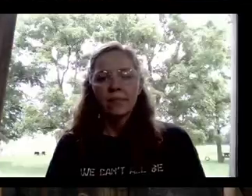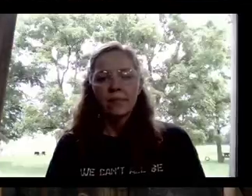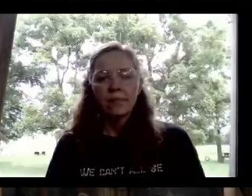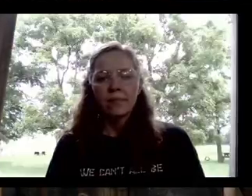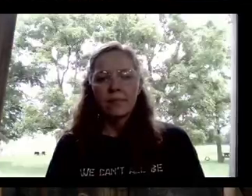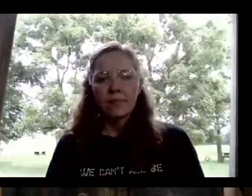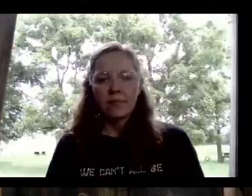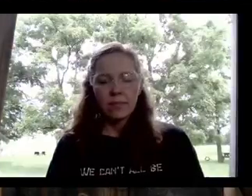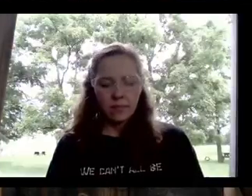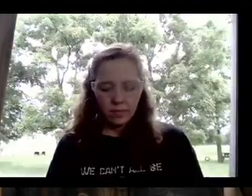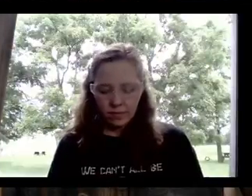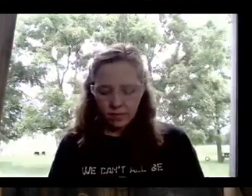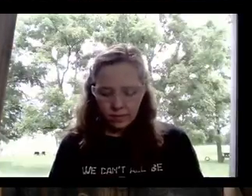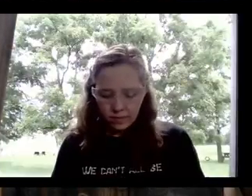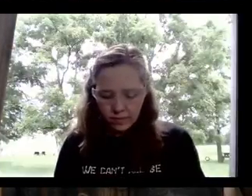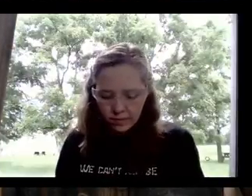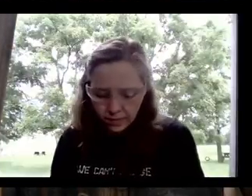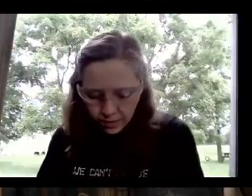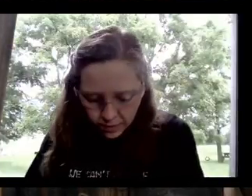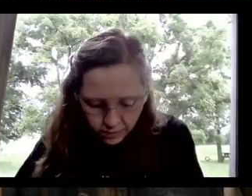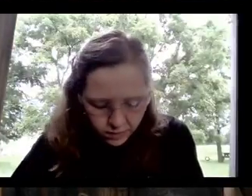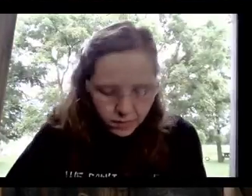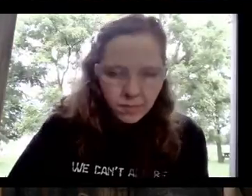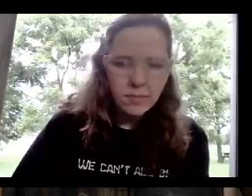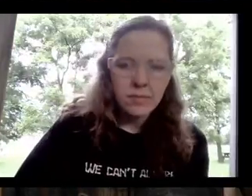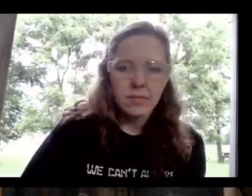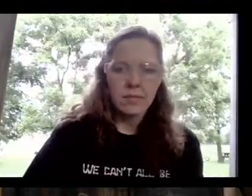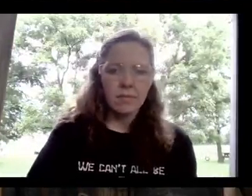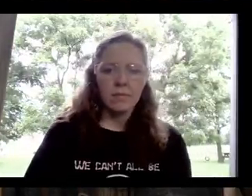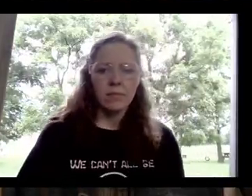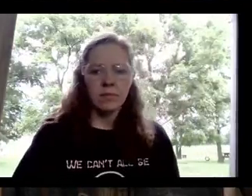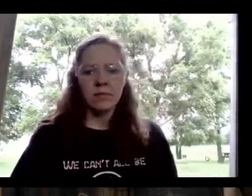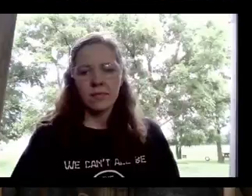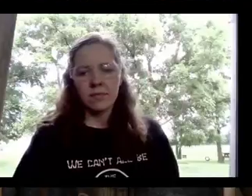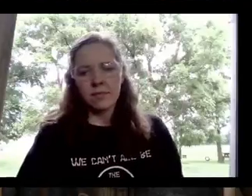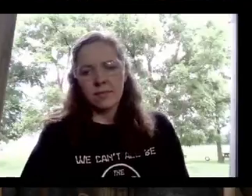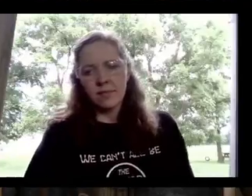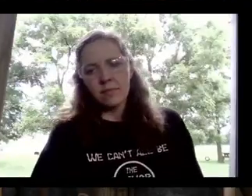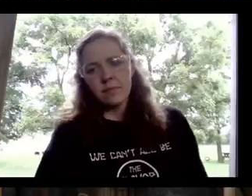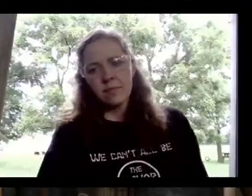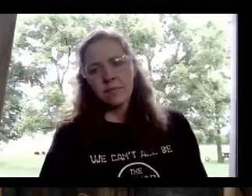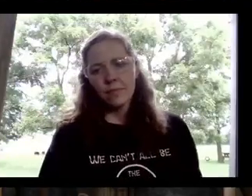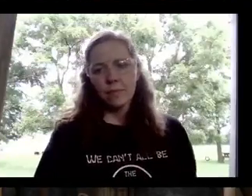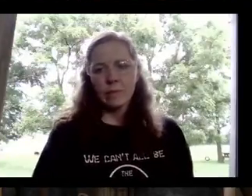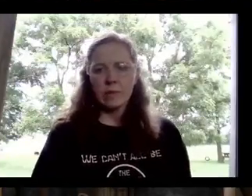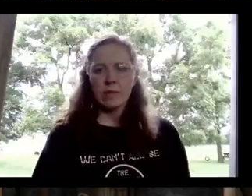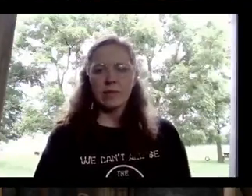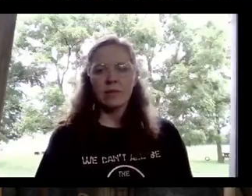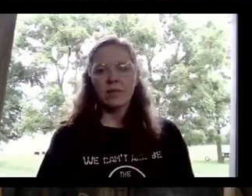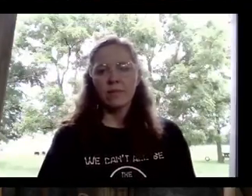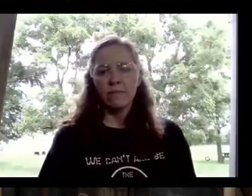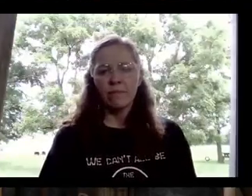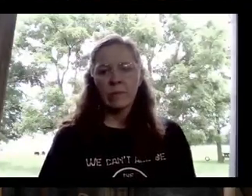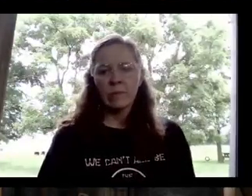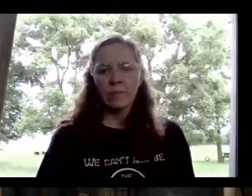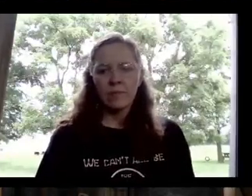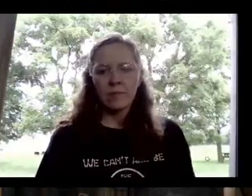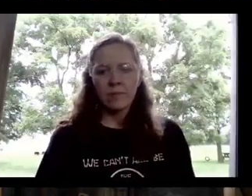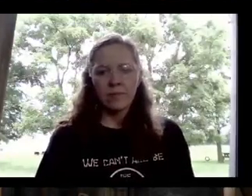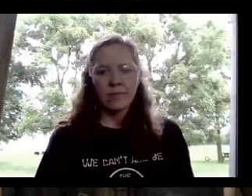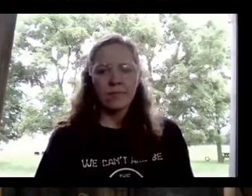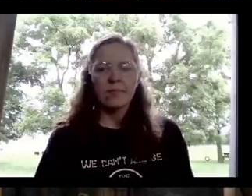a gigantic forge, pull it out, and then weld that whole piece together. And somewhere in